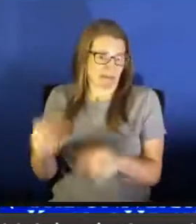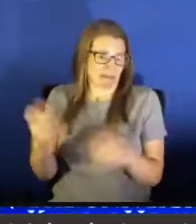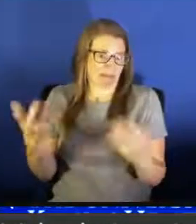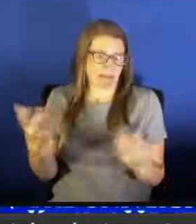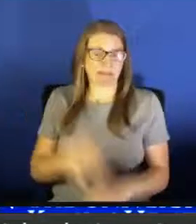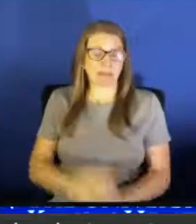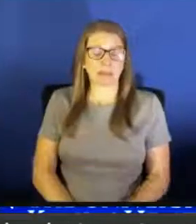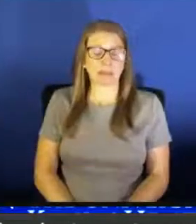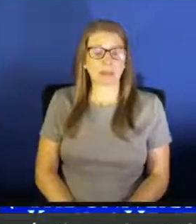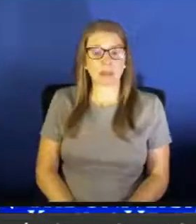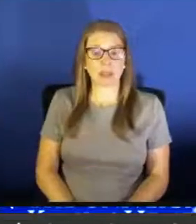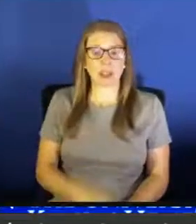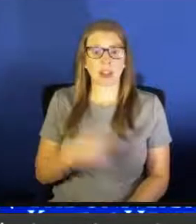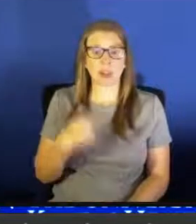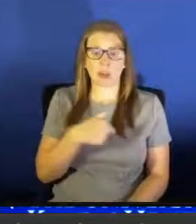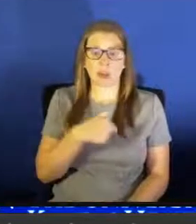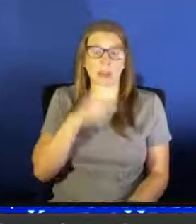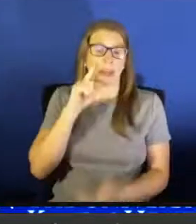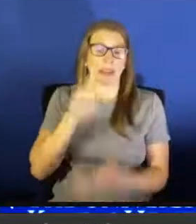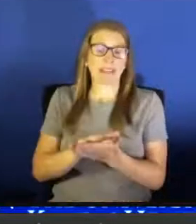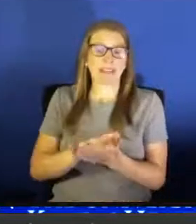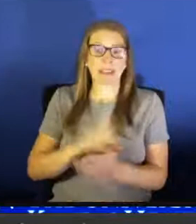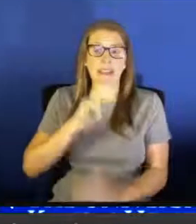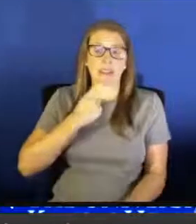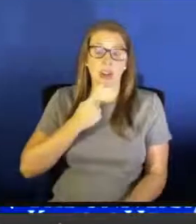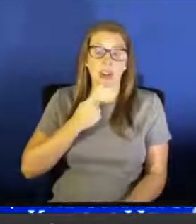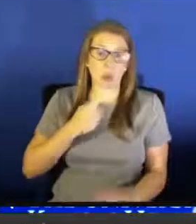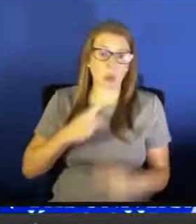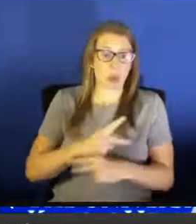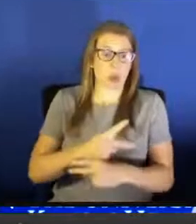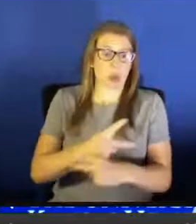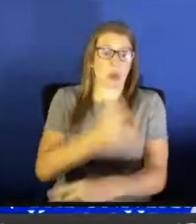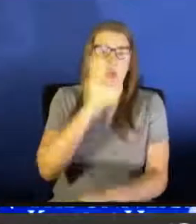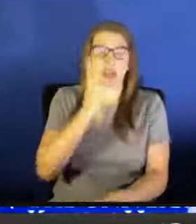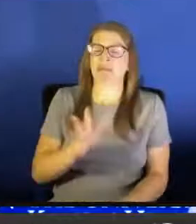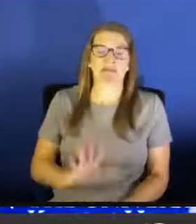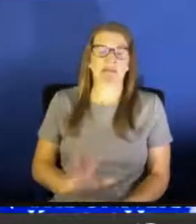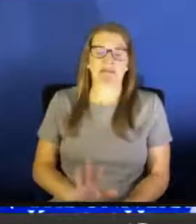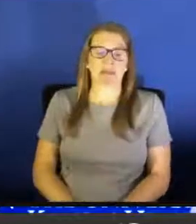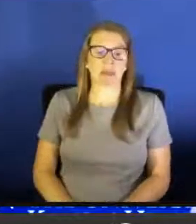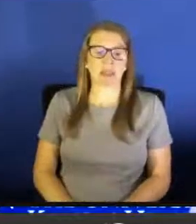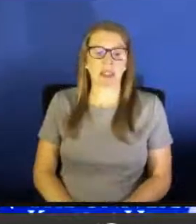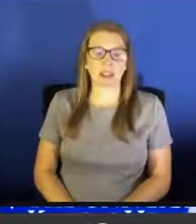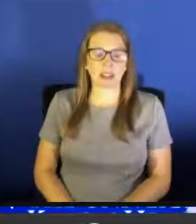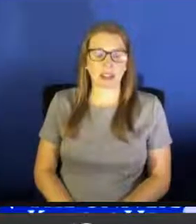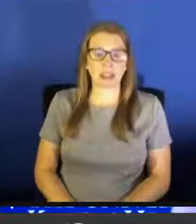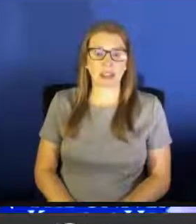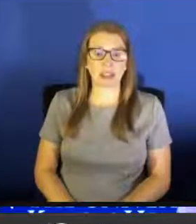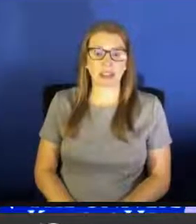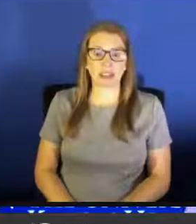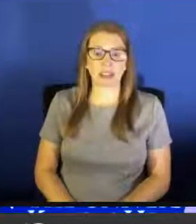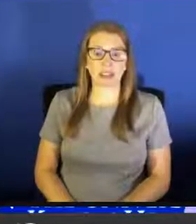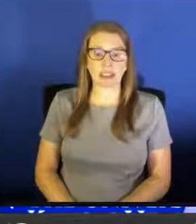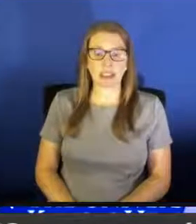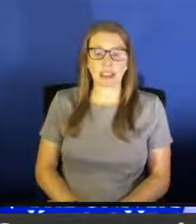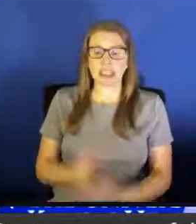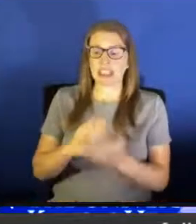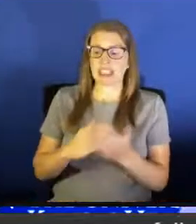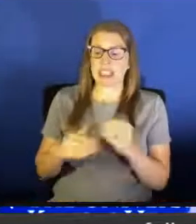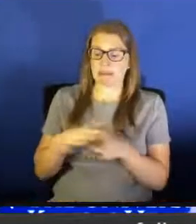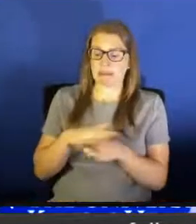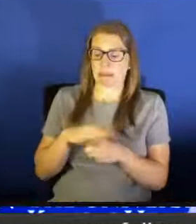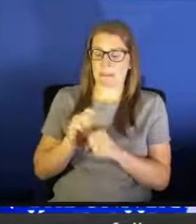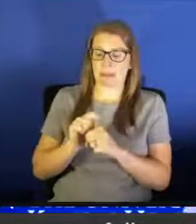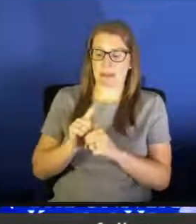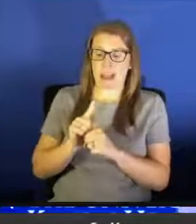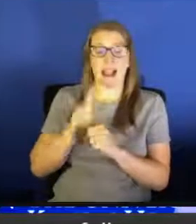won't see any increased severity. We still have those conserved areas on the spike protein that are identified